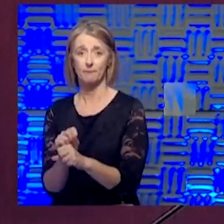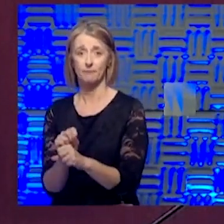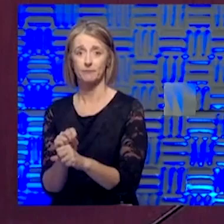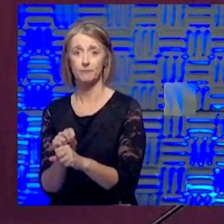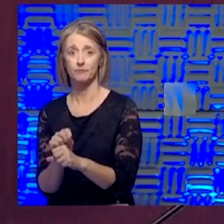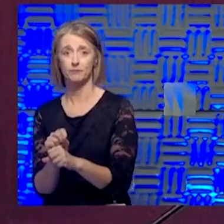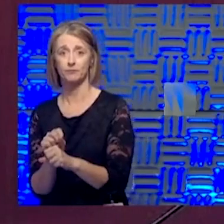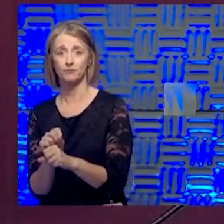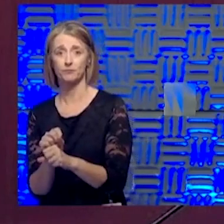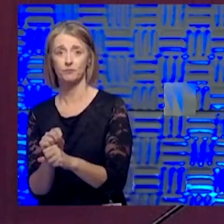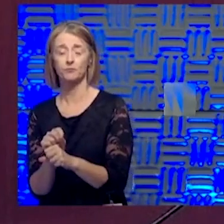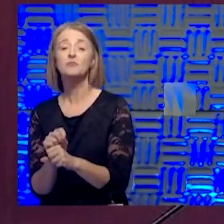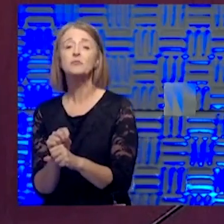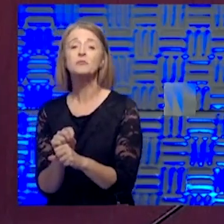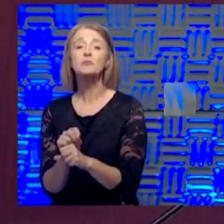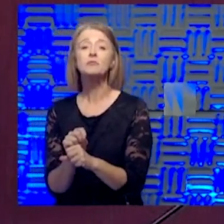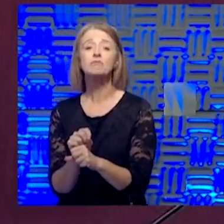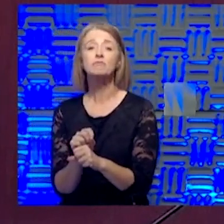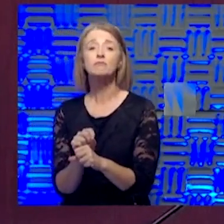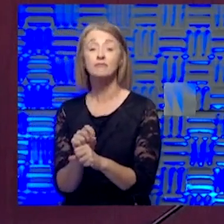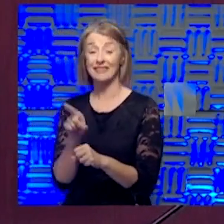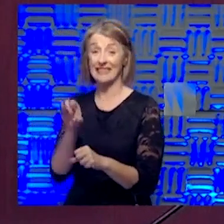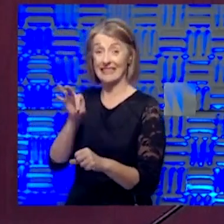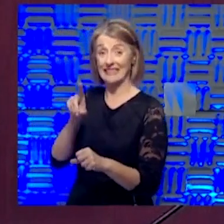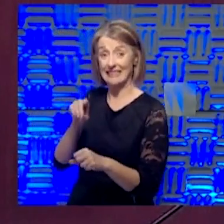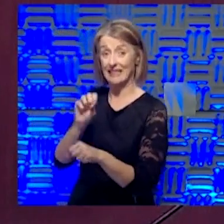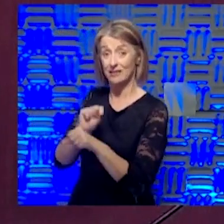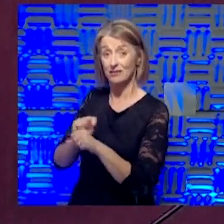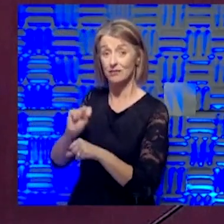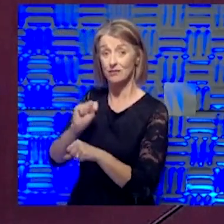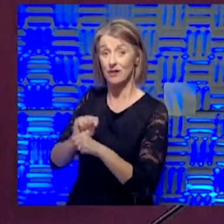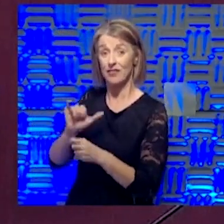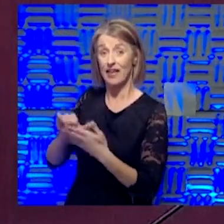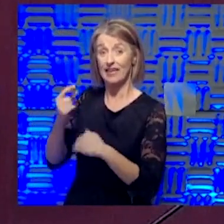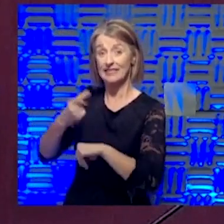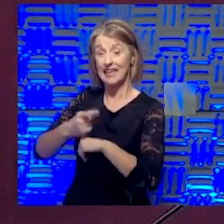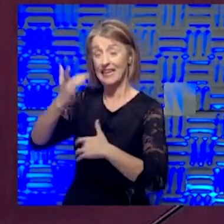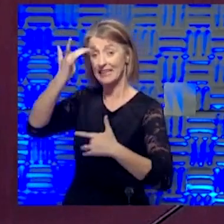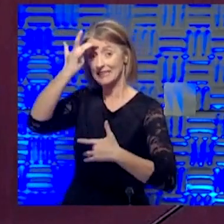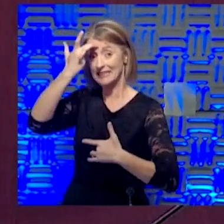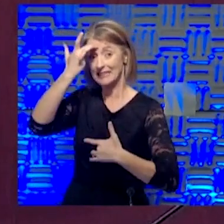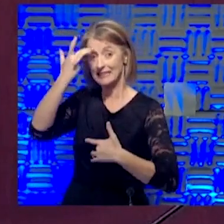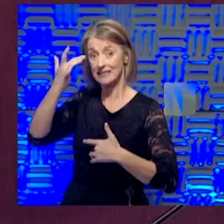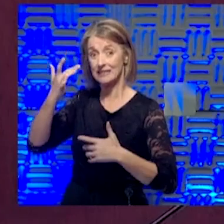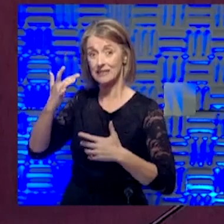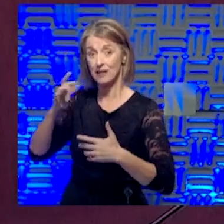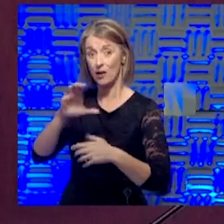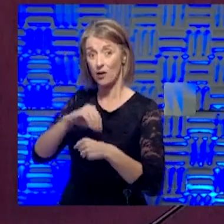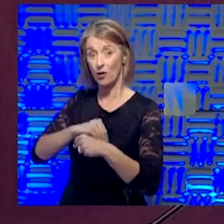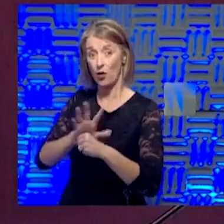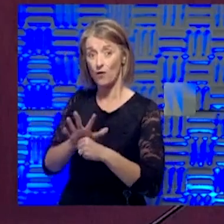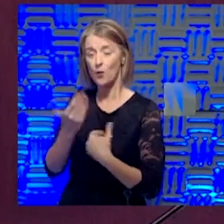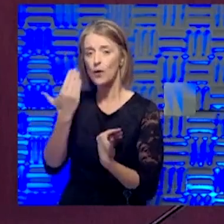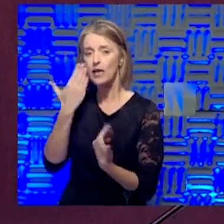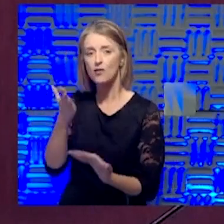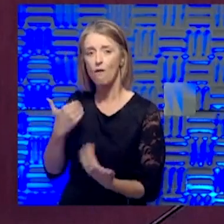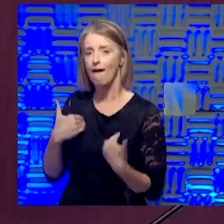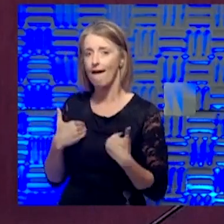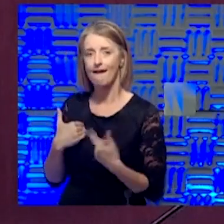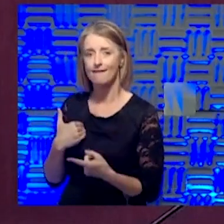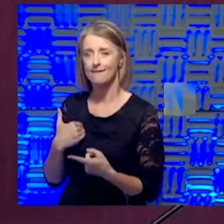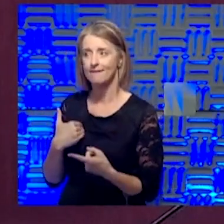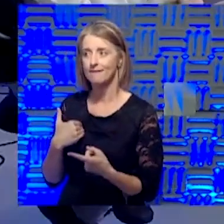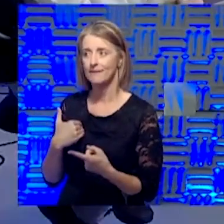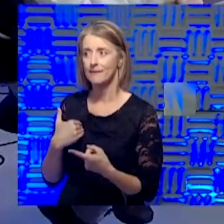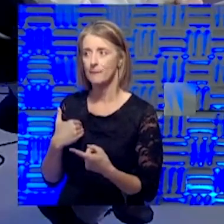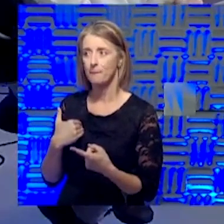he with disinfectant. And he did that even on the day that he was coming down with COVID, and we didn't know it, right? And you did.